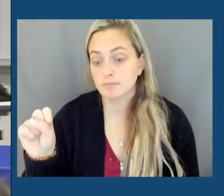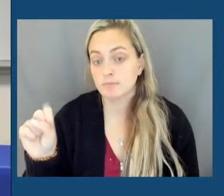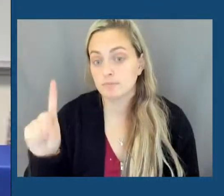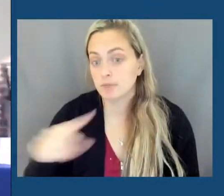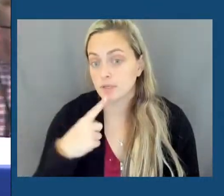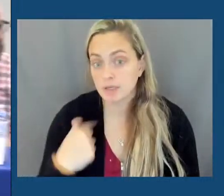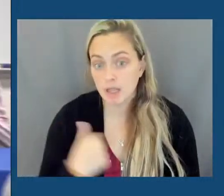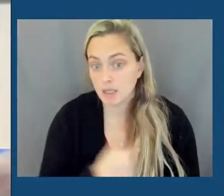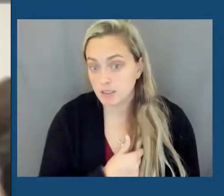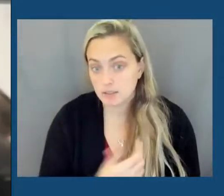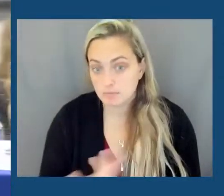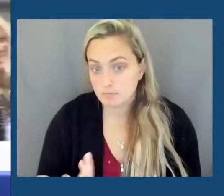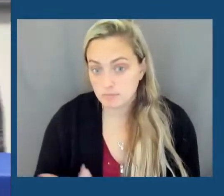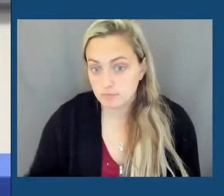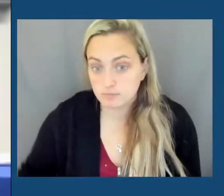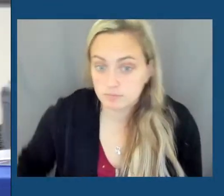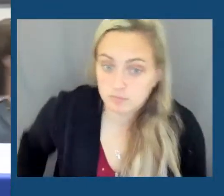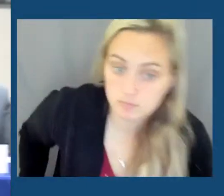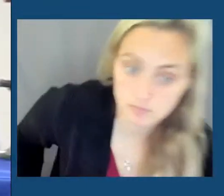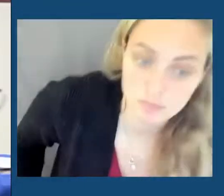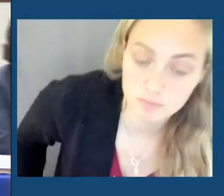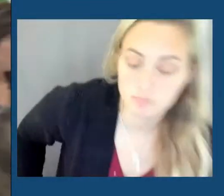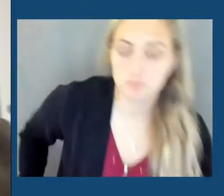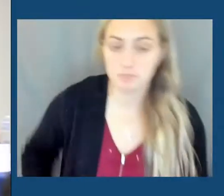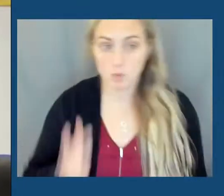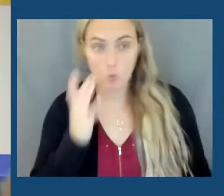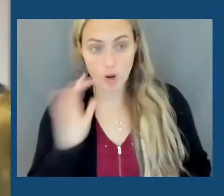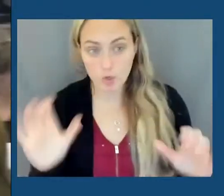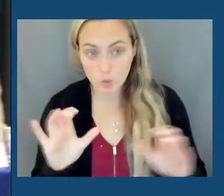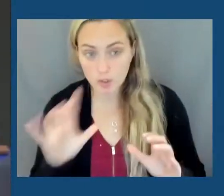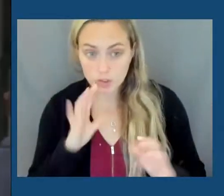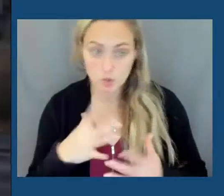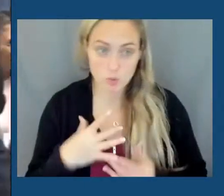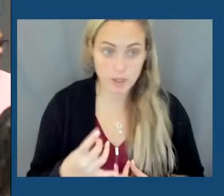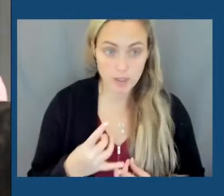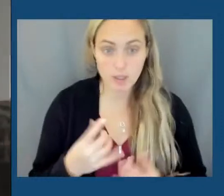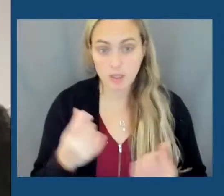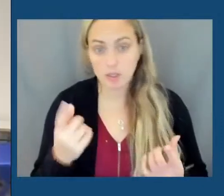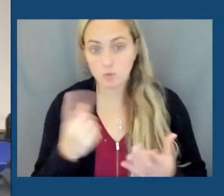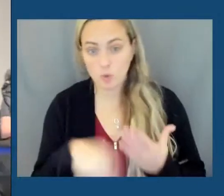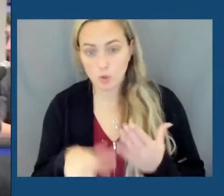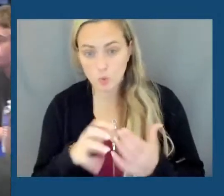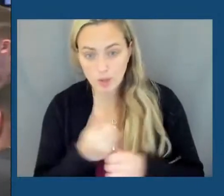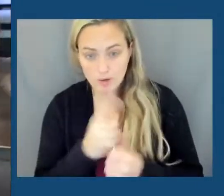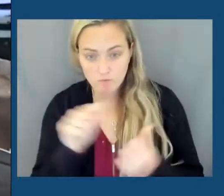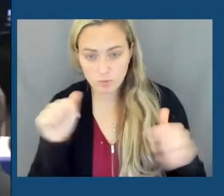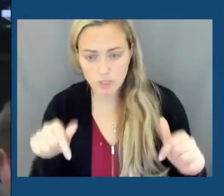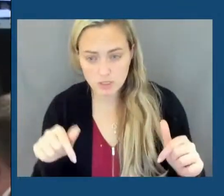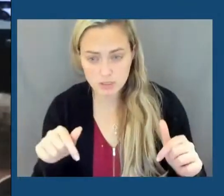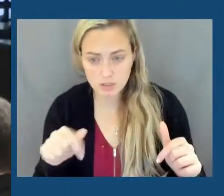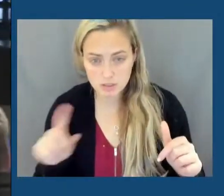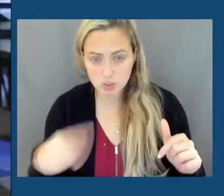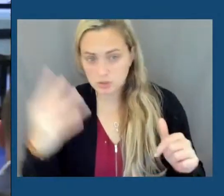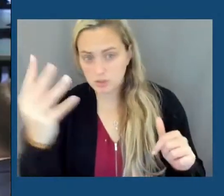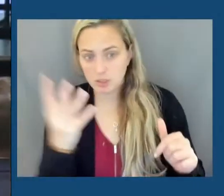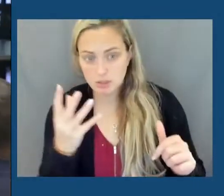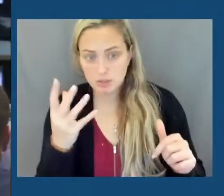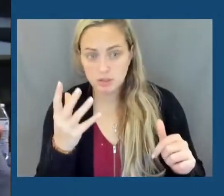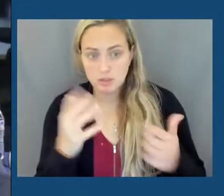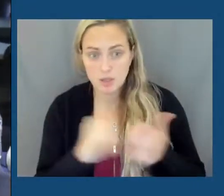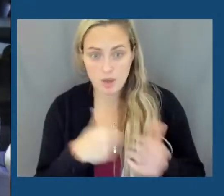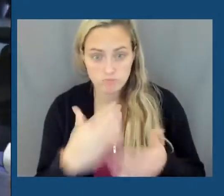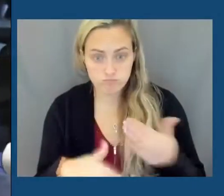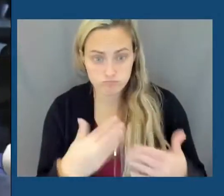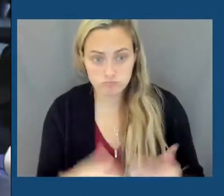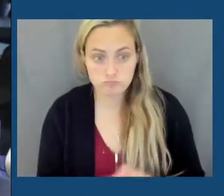us why you're doing this. Do you like it? What are you getting out of it? And just tell us how it's going.